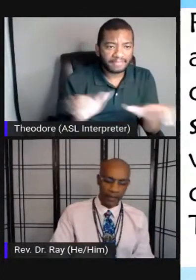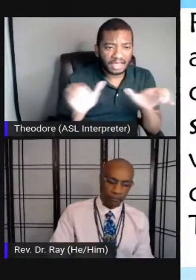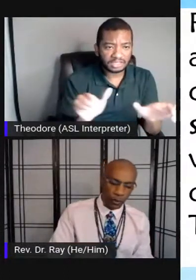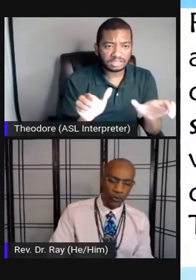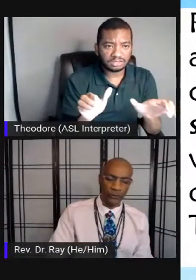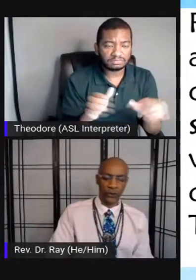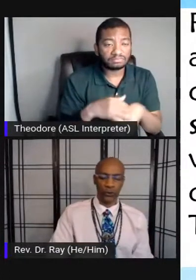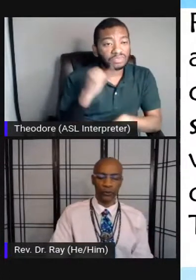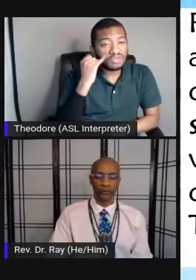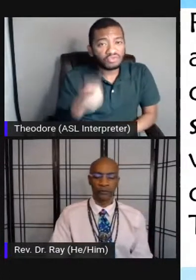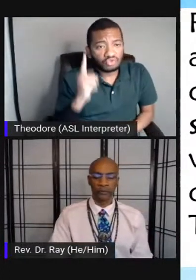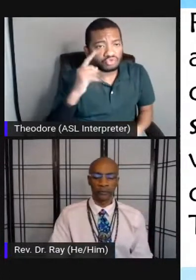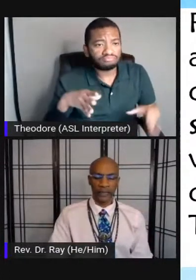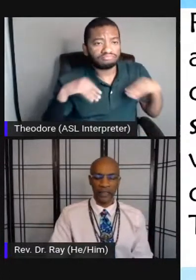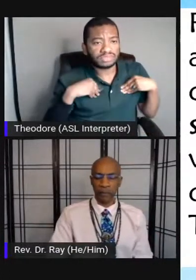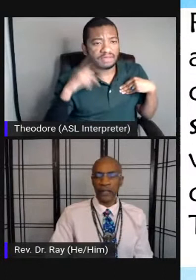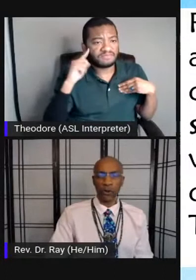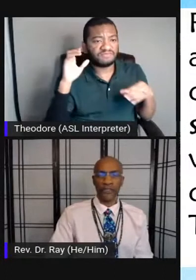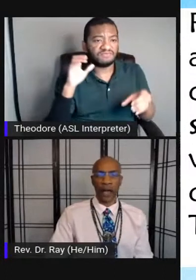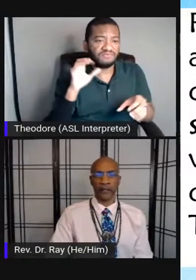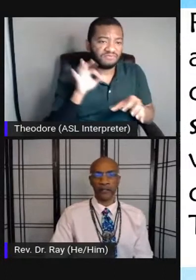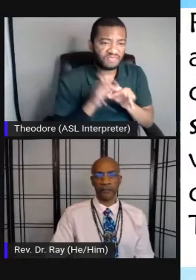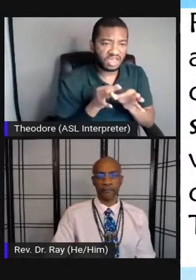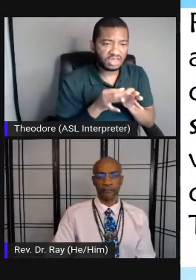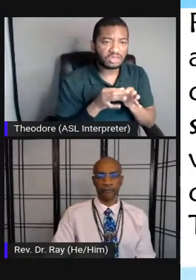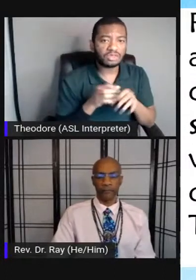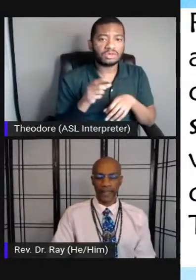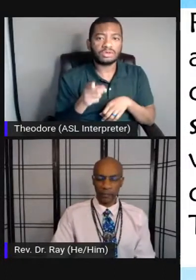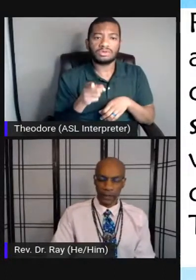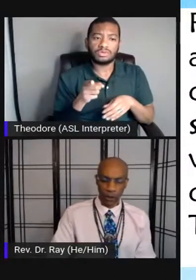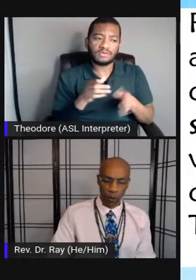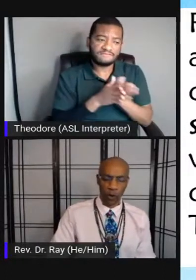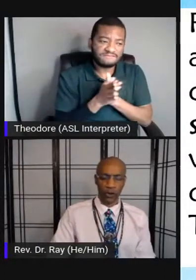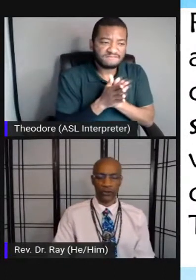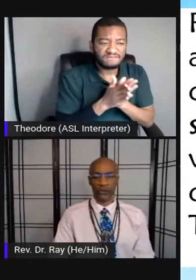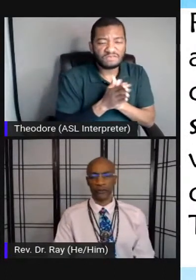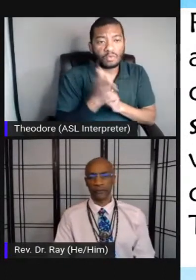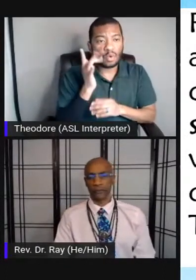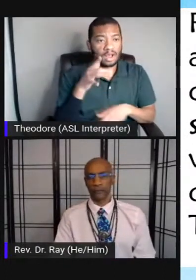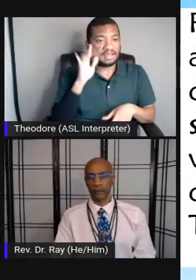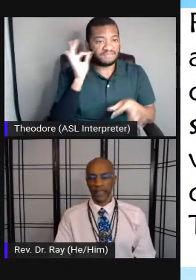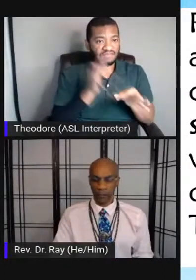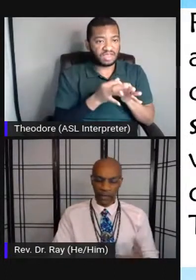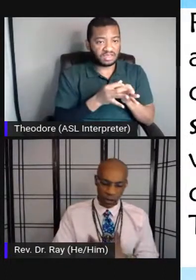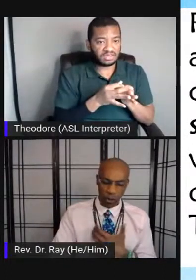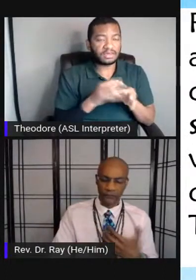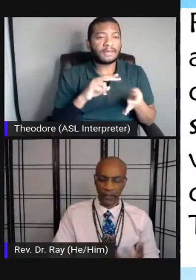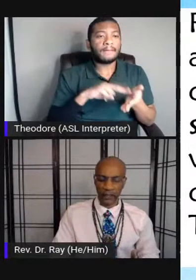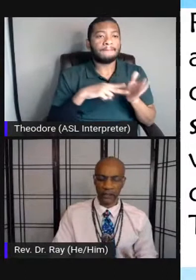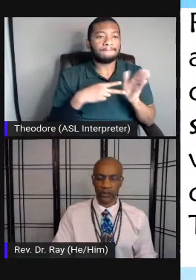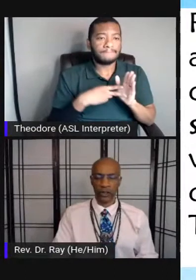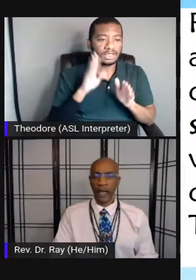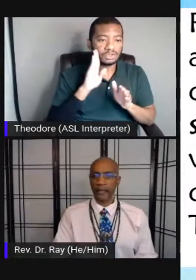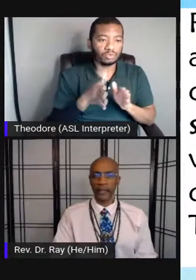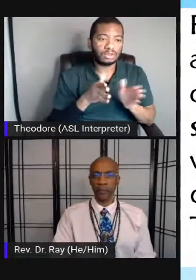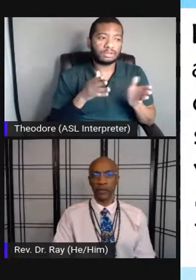Let it move you. Let it be your thoughts. Let it be your words. Let it be your